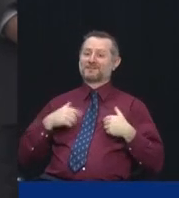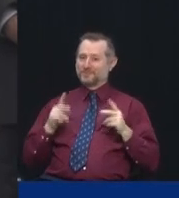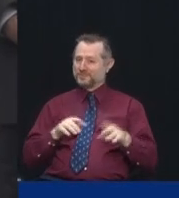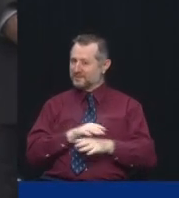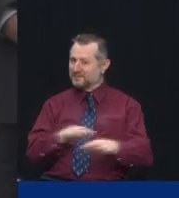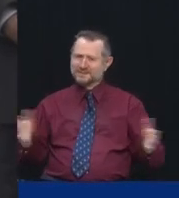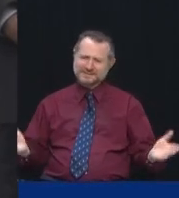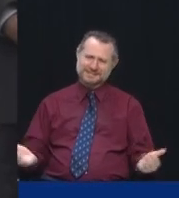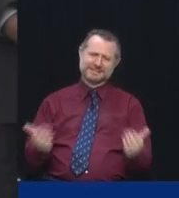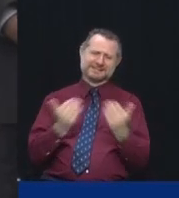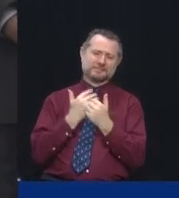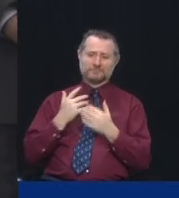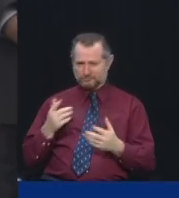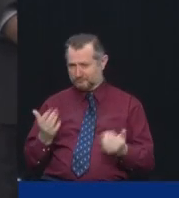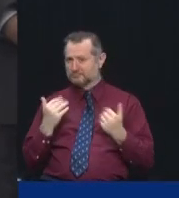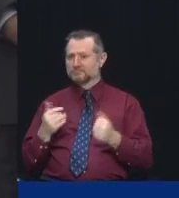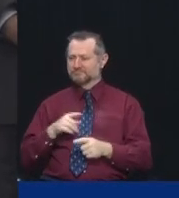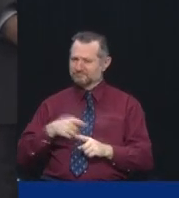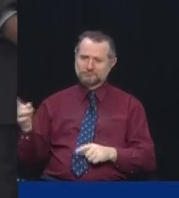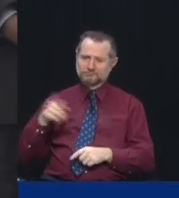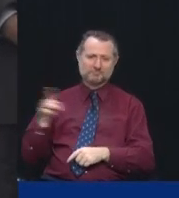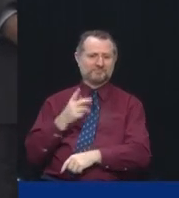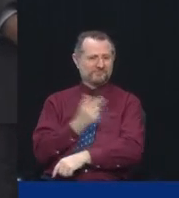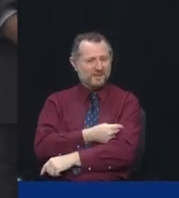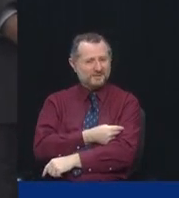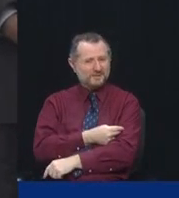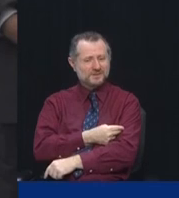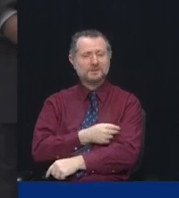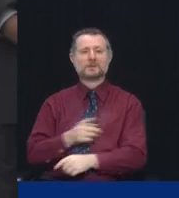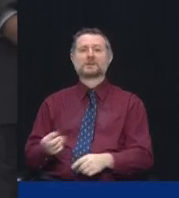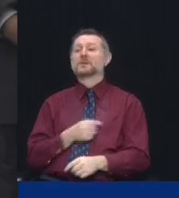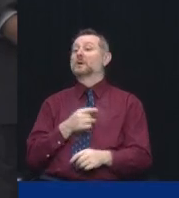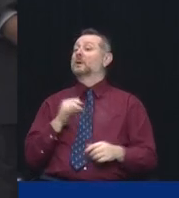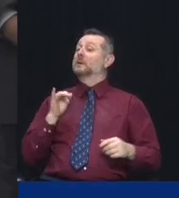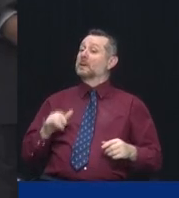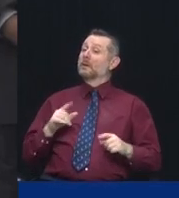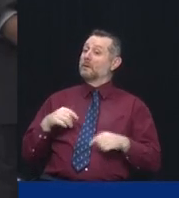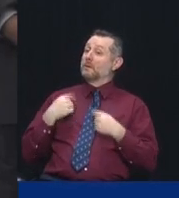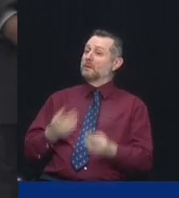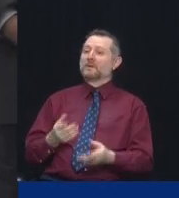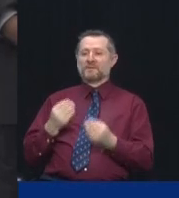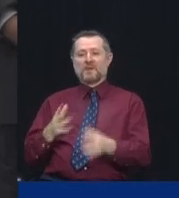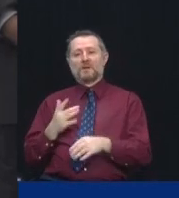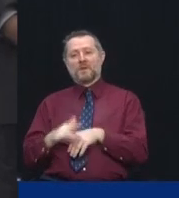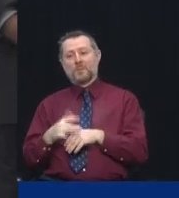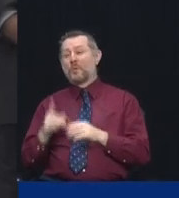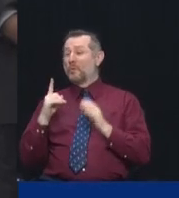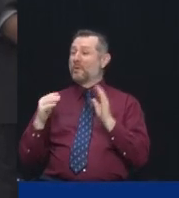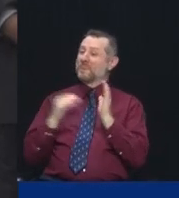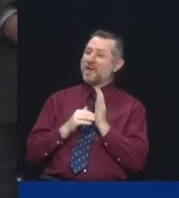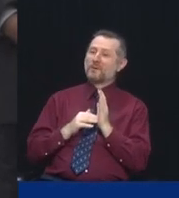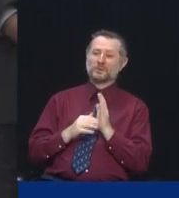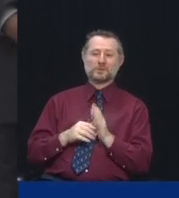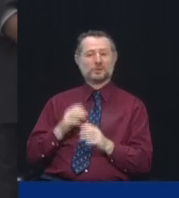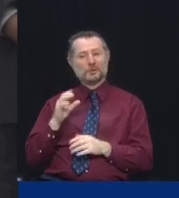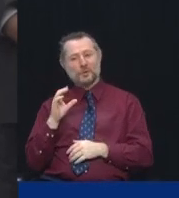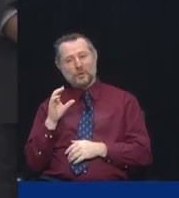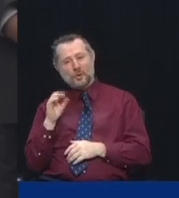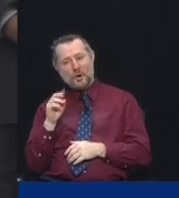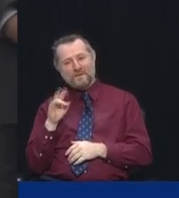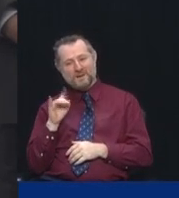young people to get the vaccine and for making available 1,000 COVID-19